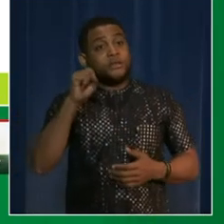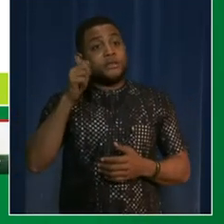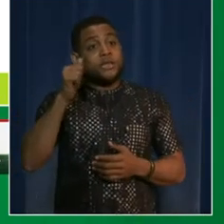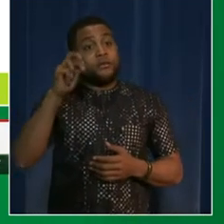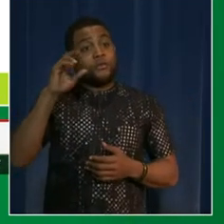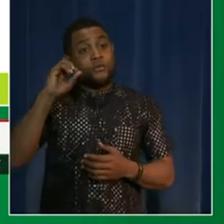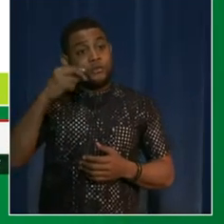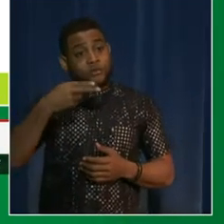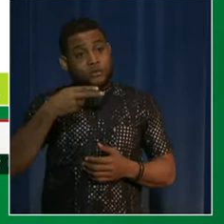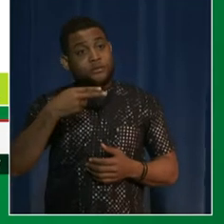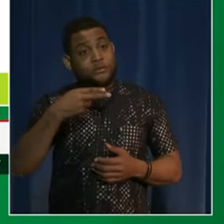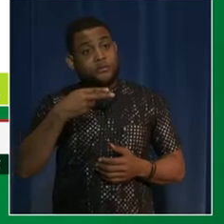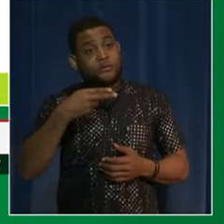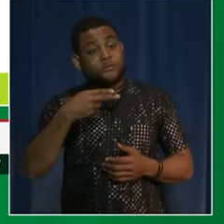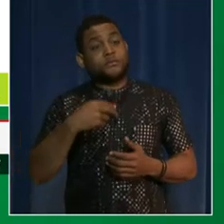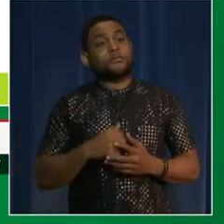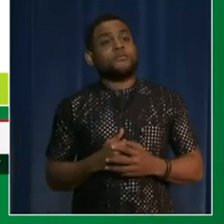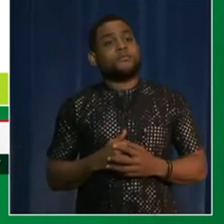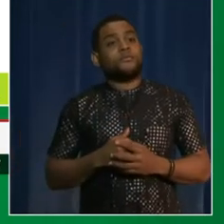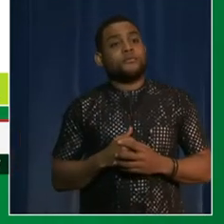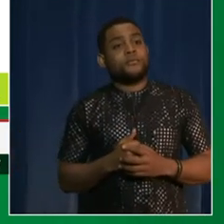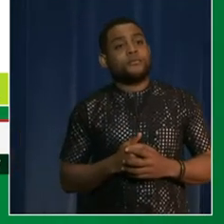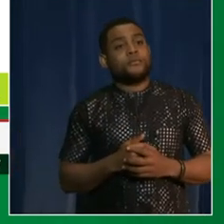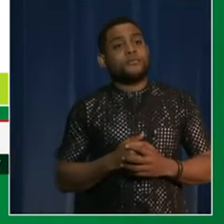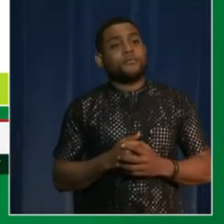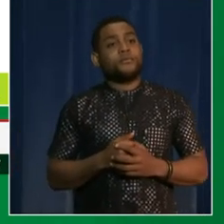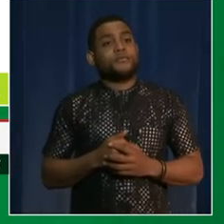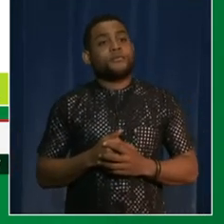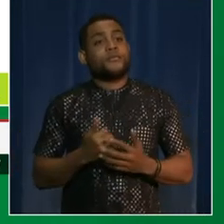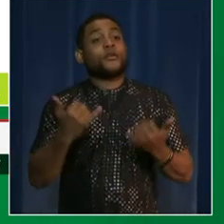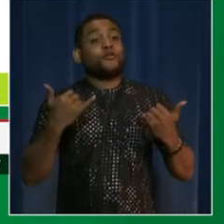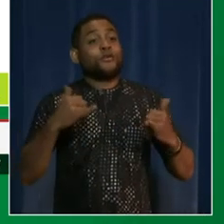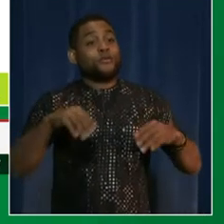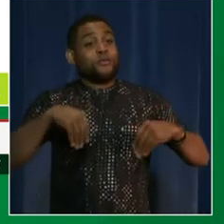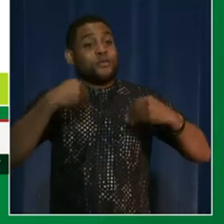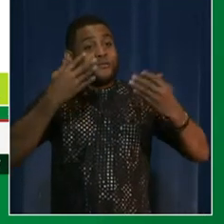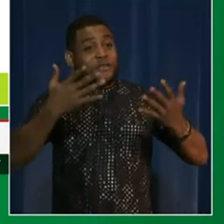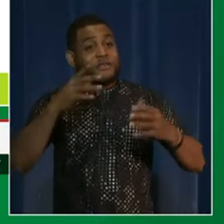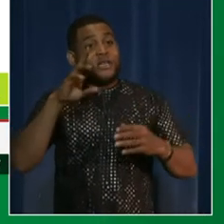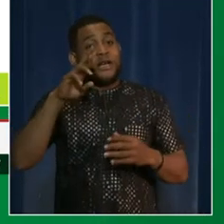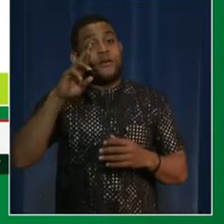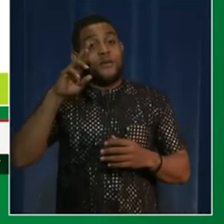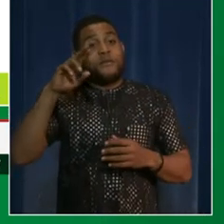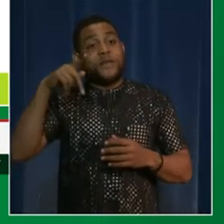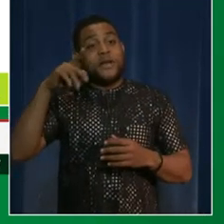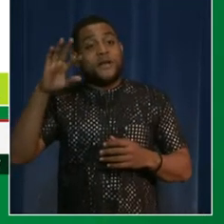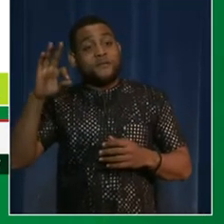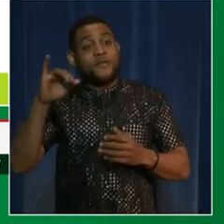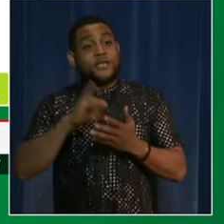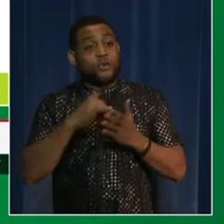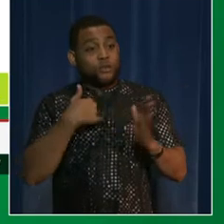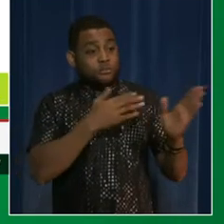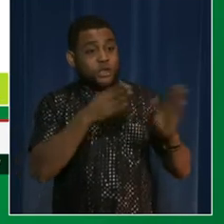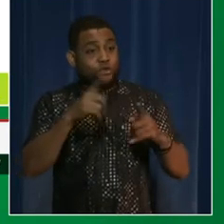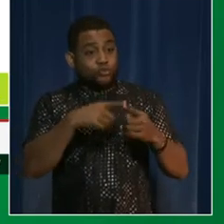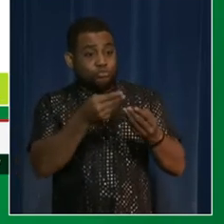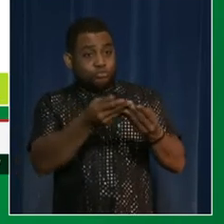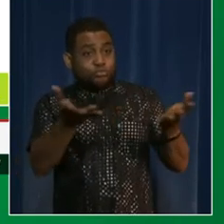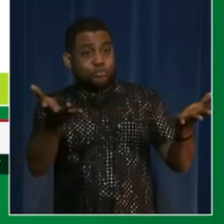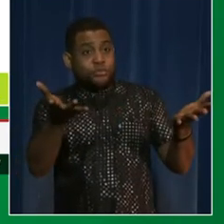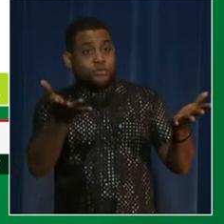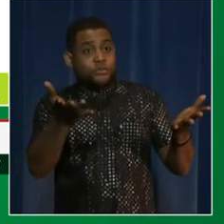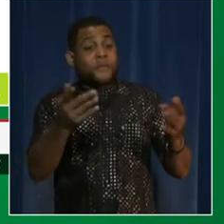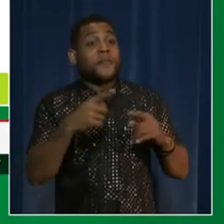of Real Estate. Today I will be providing an update on the RFPs that we plan to issue. But I do want to echo our